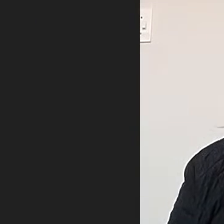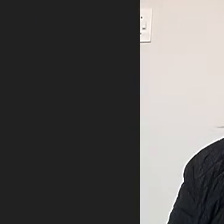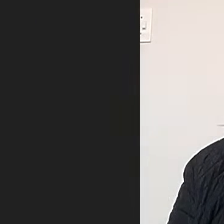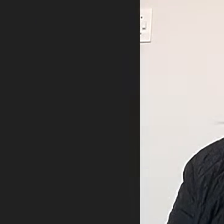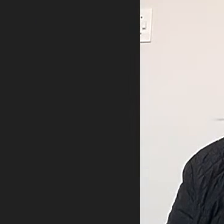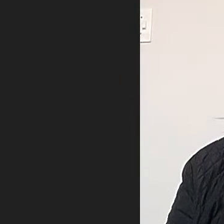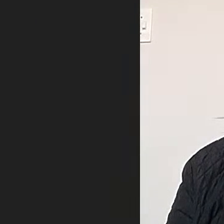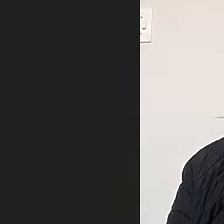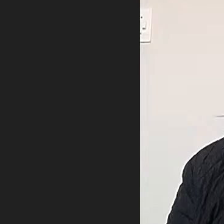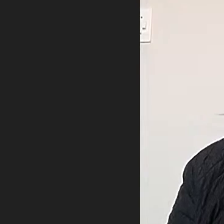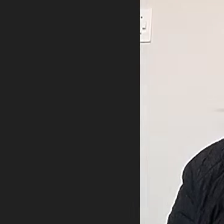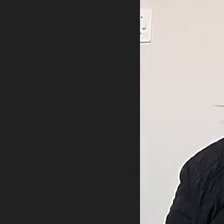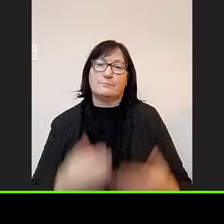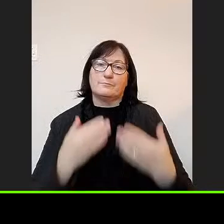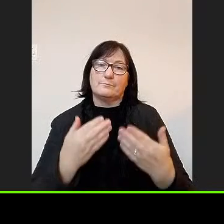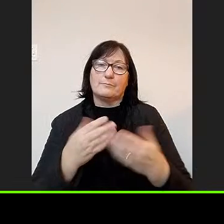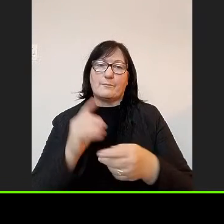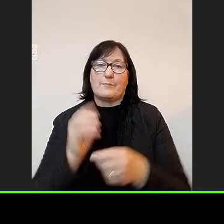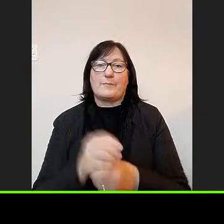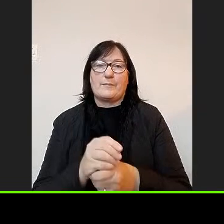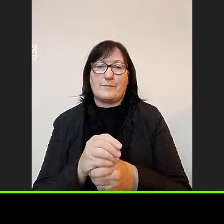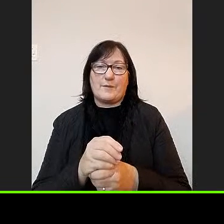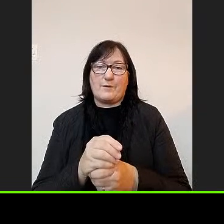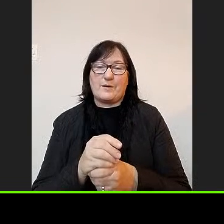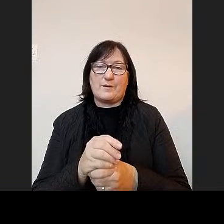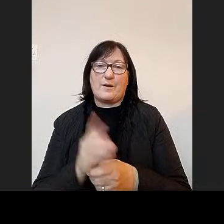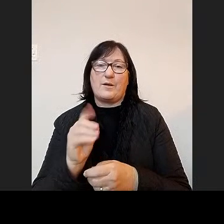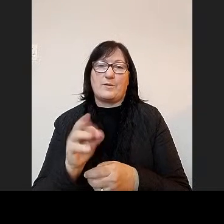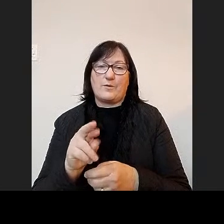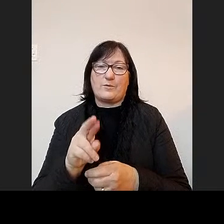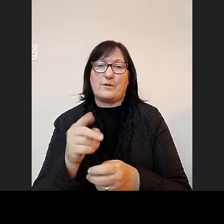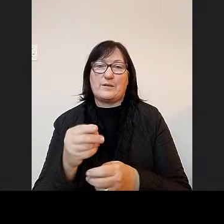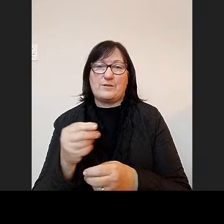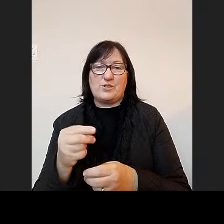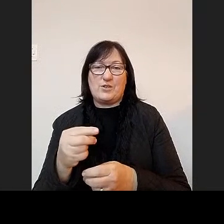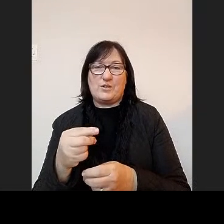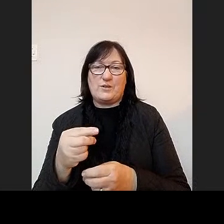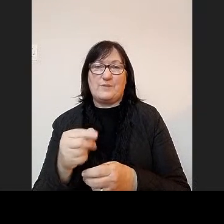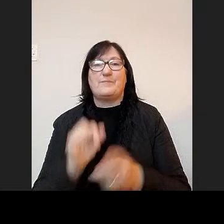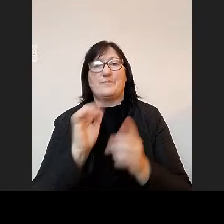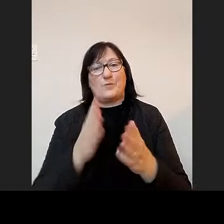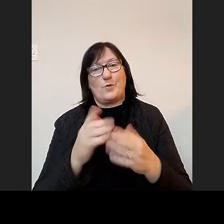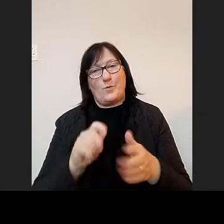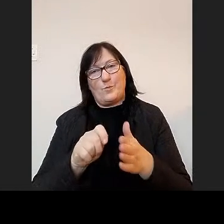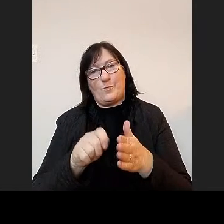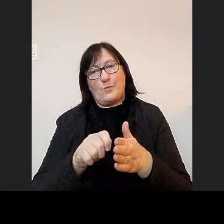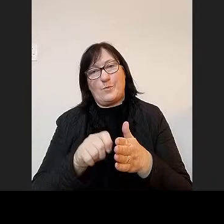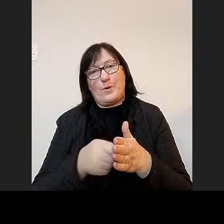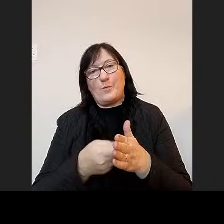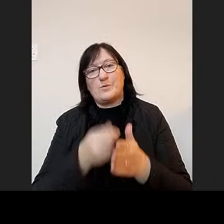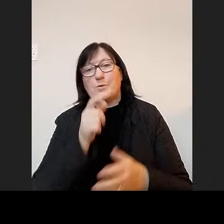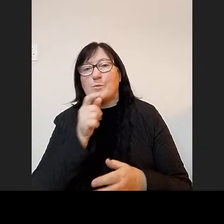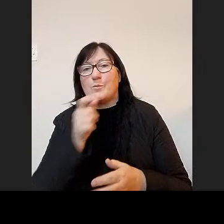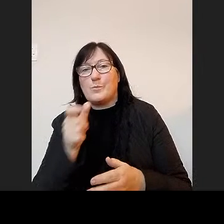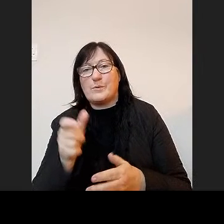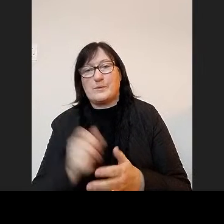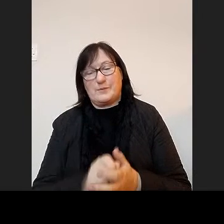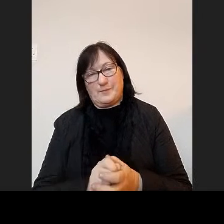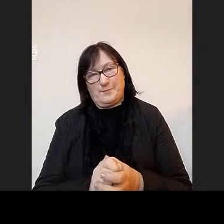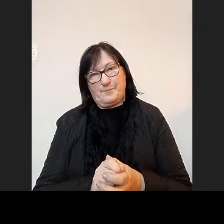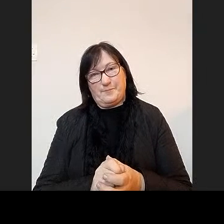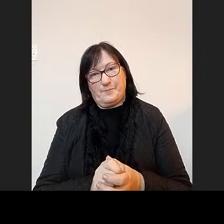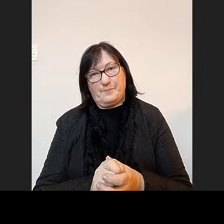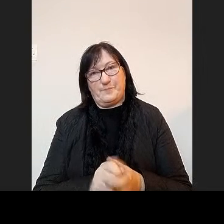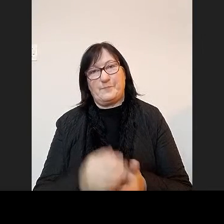Thank you, Dr. G, for those warm closing remarks. Ladies and gentlemen, as